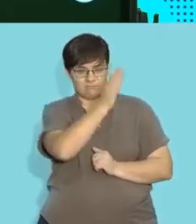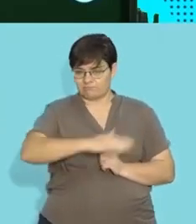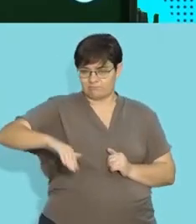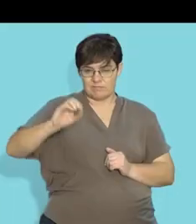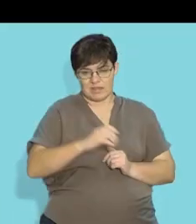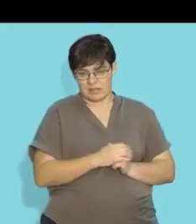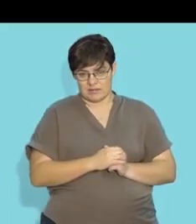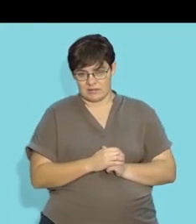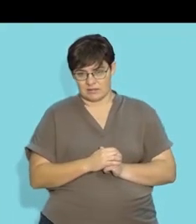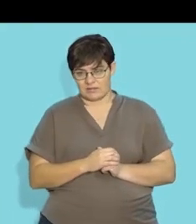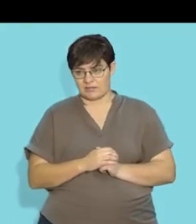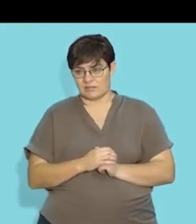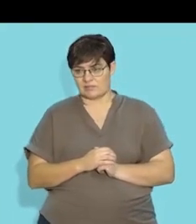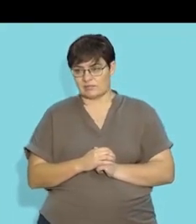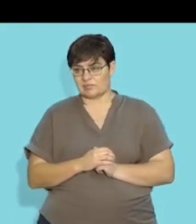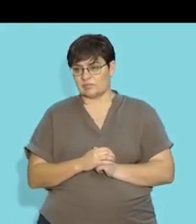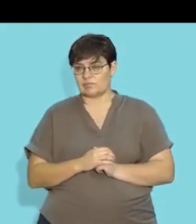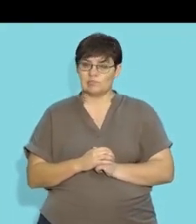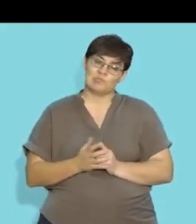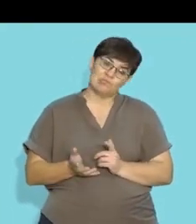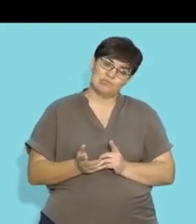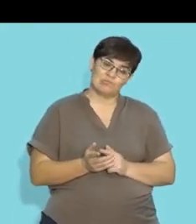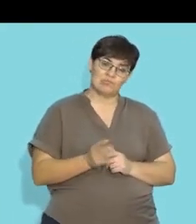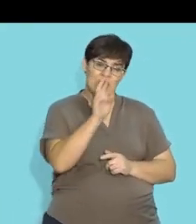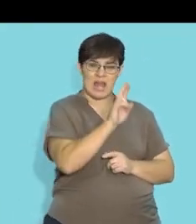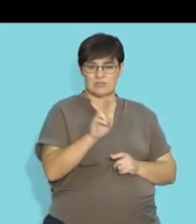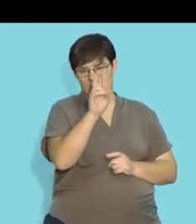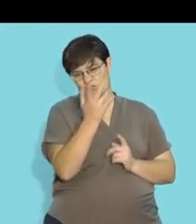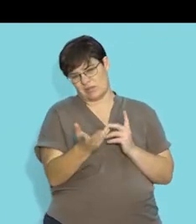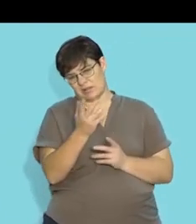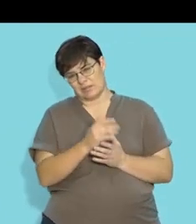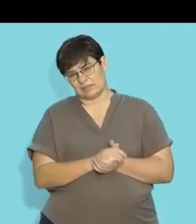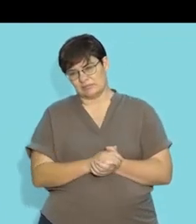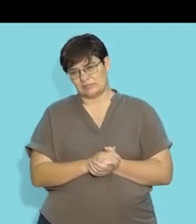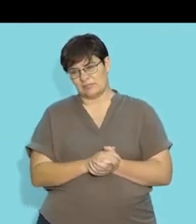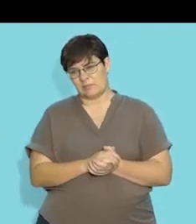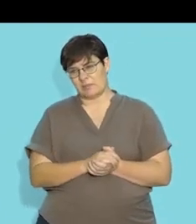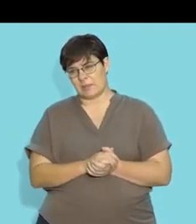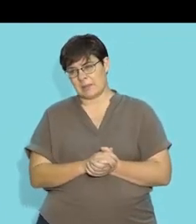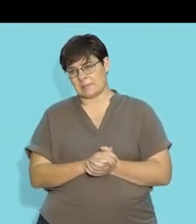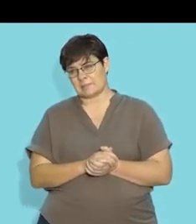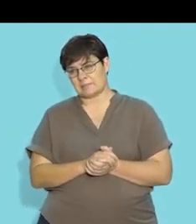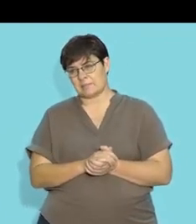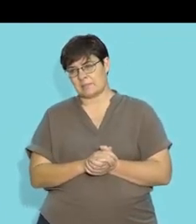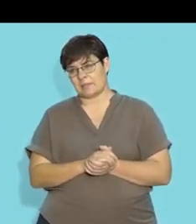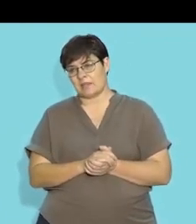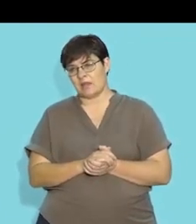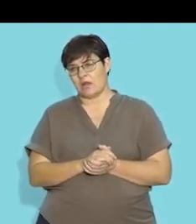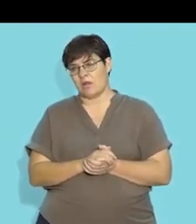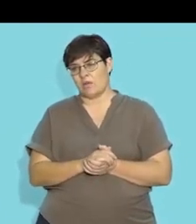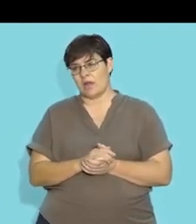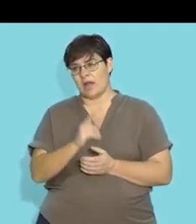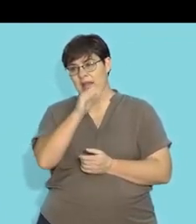parabolic, okay? Maybe some might argue and say exponential. Why not exponential? I'll go with a